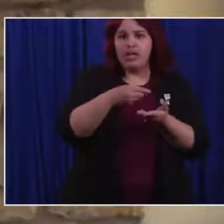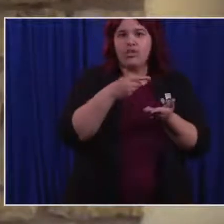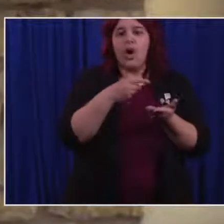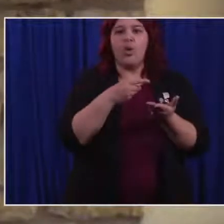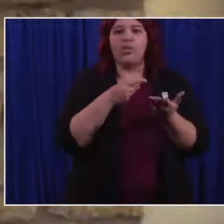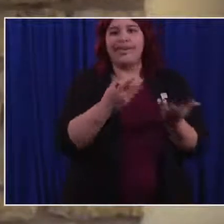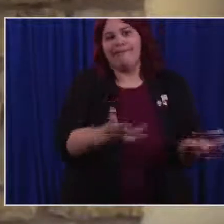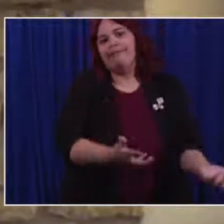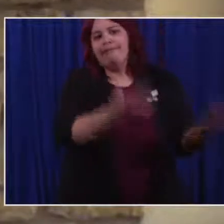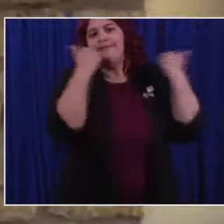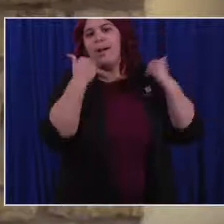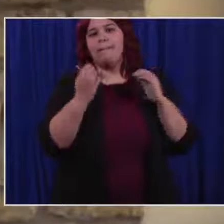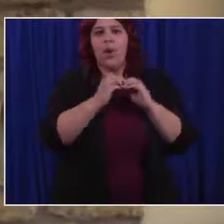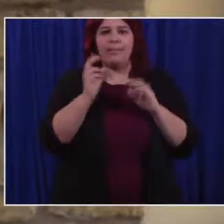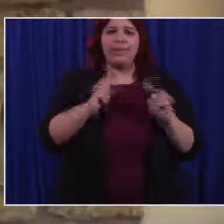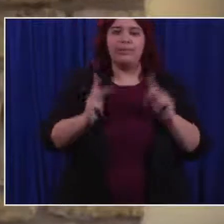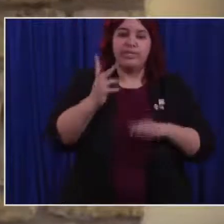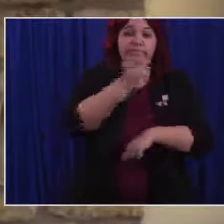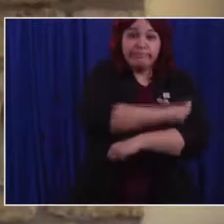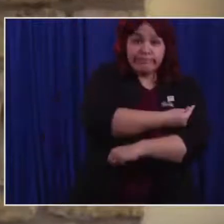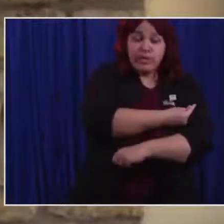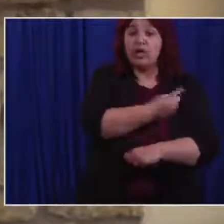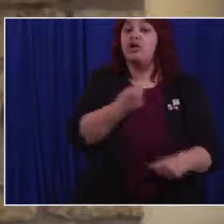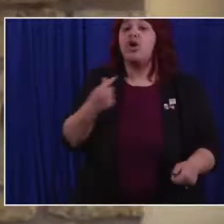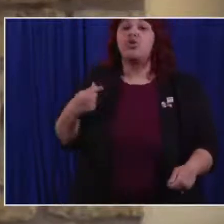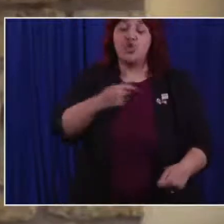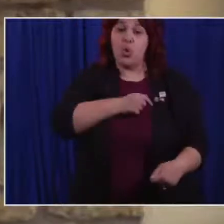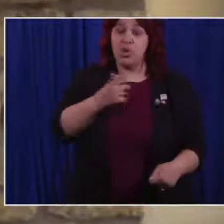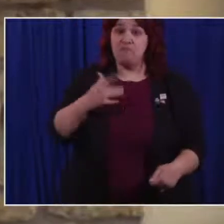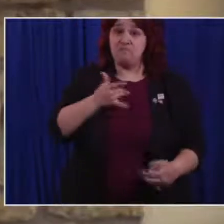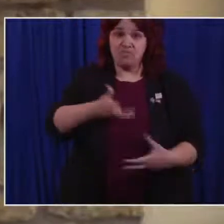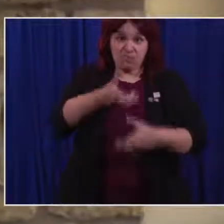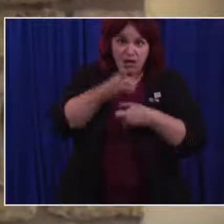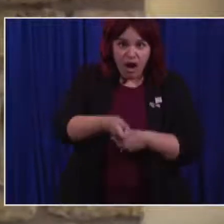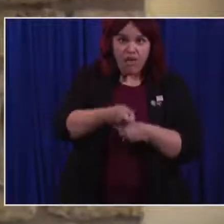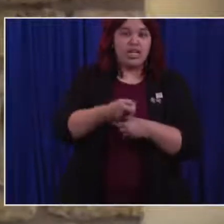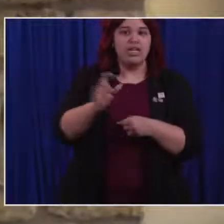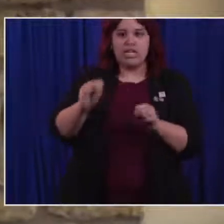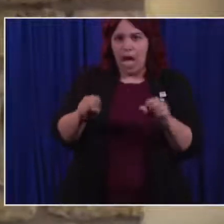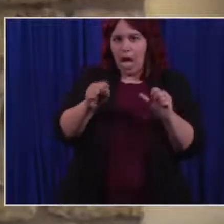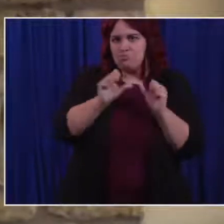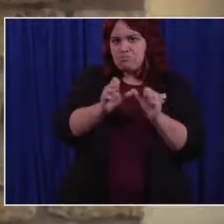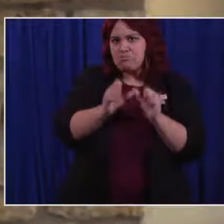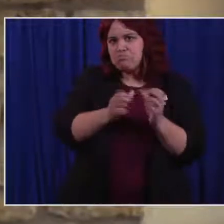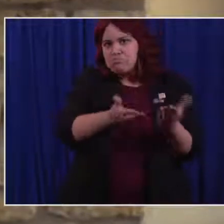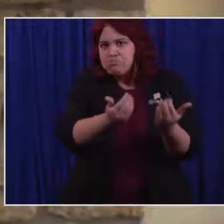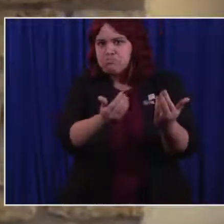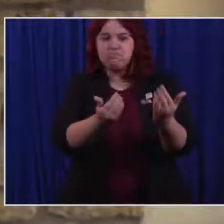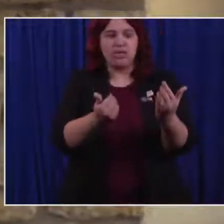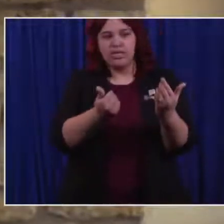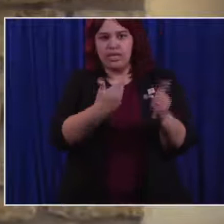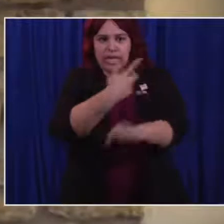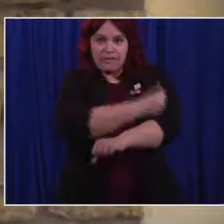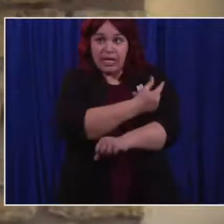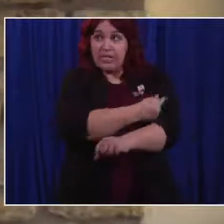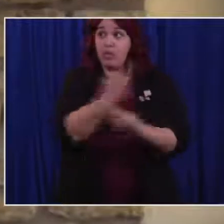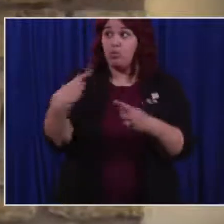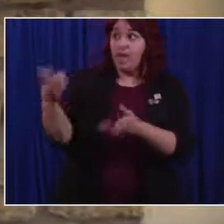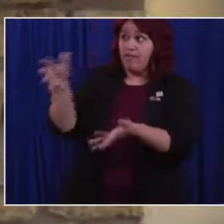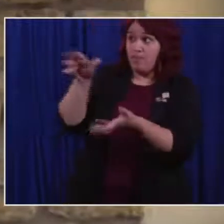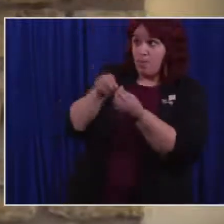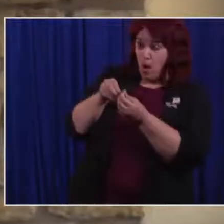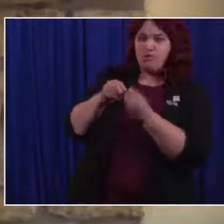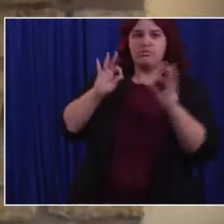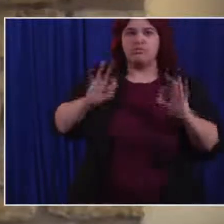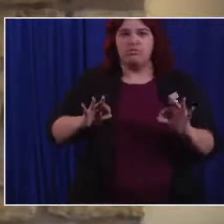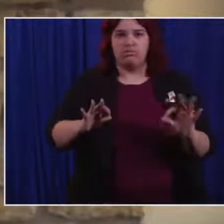ready to move up, and we'll just continue to move up as the more vaccine comes in. Thank you. Next